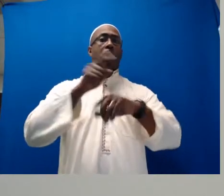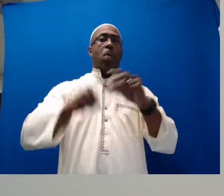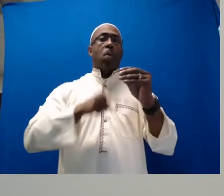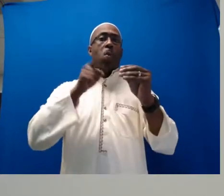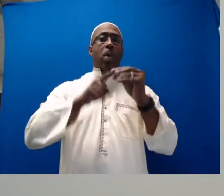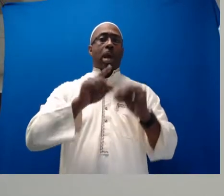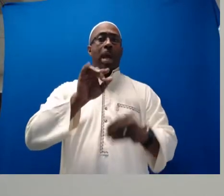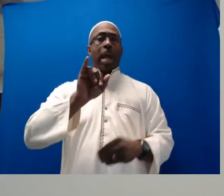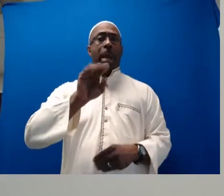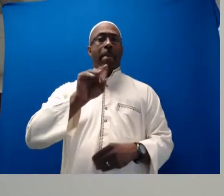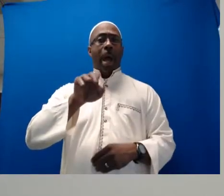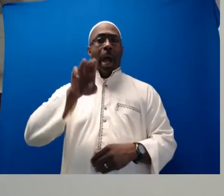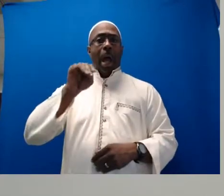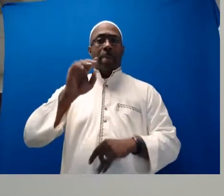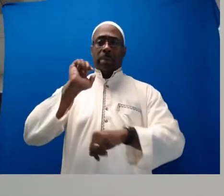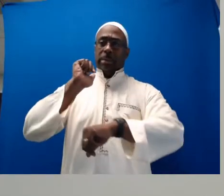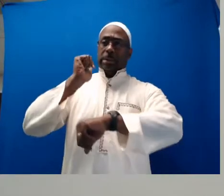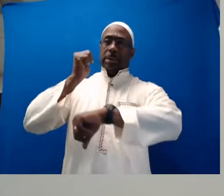the minbar.